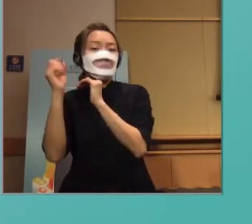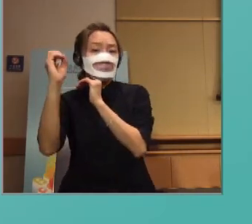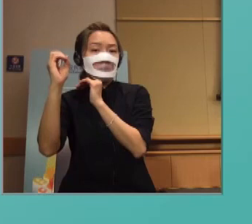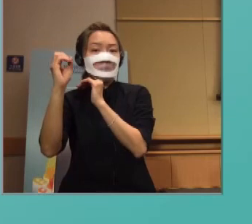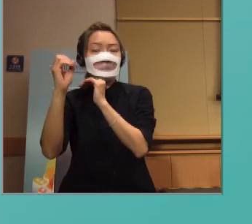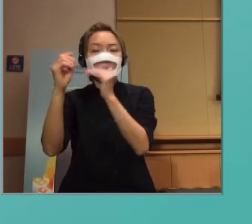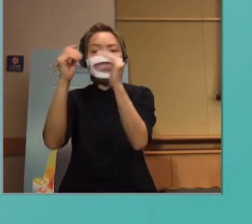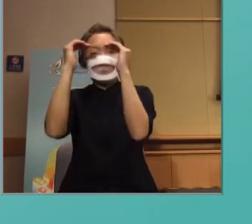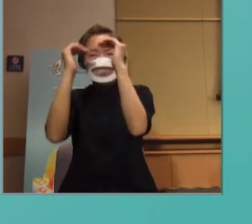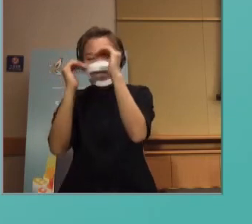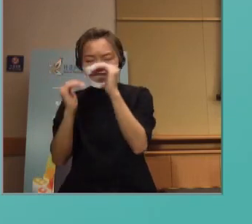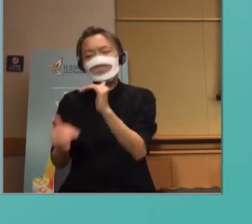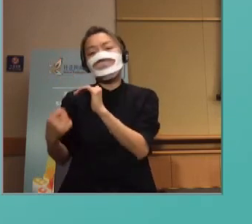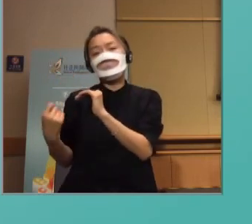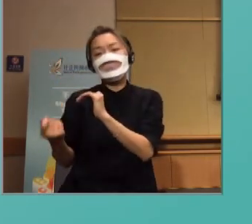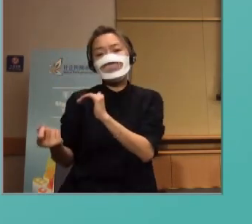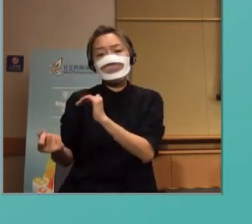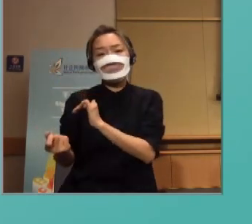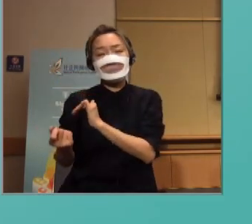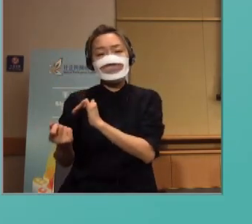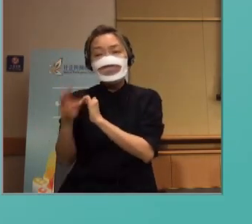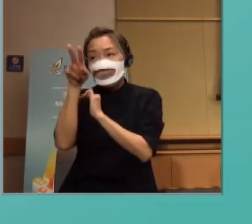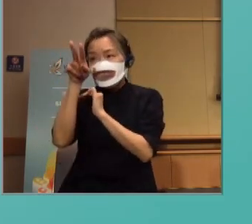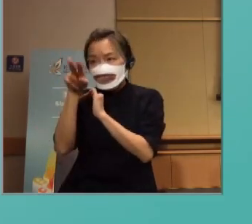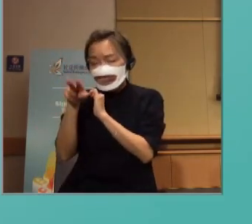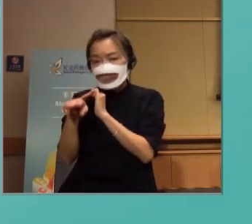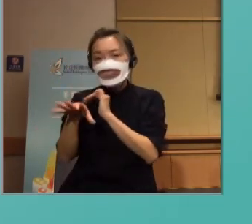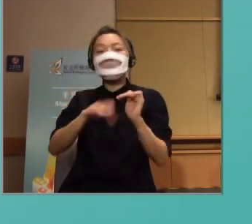it. You buy it. You have it. So there you have a transfer of value.